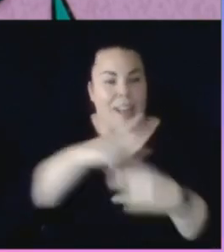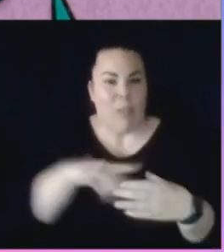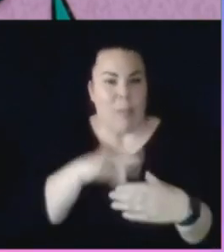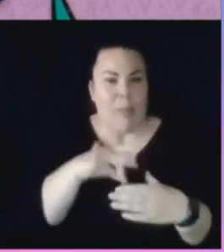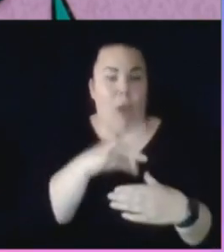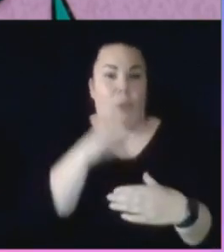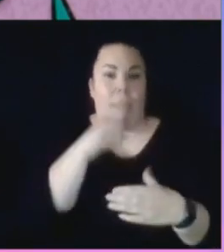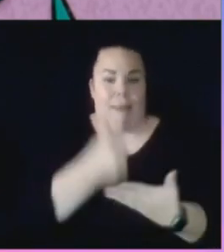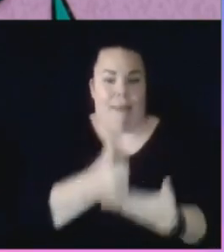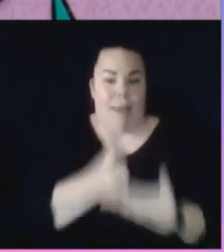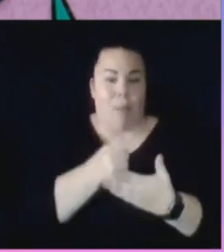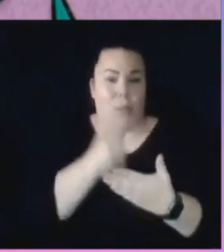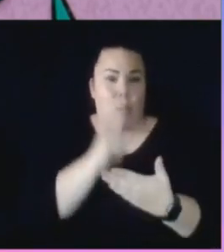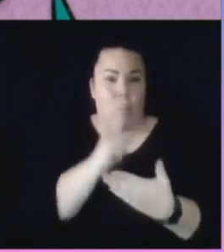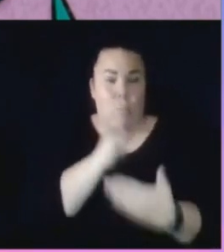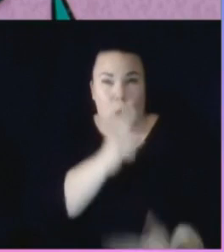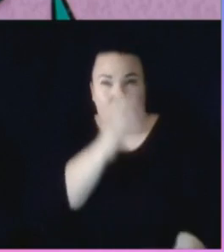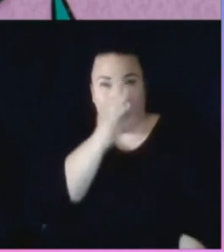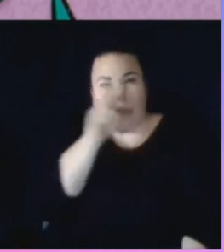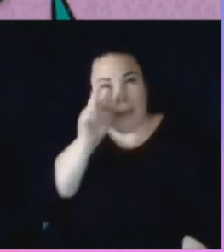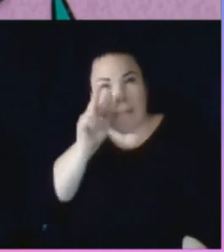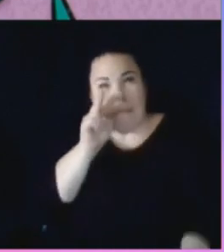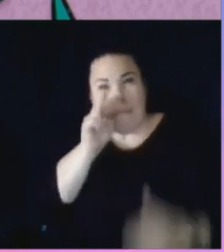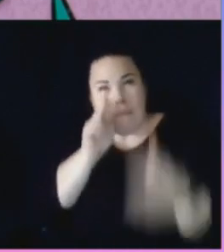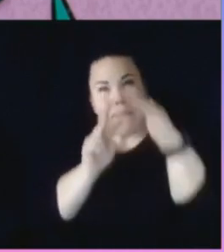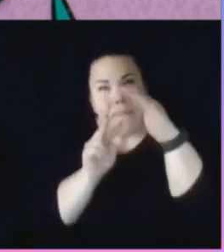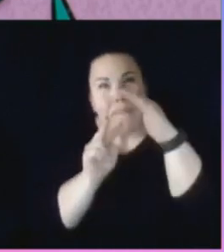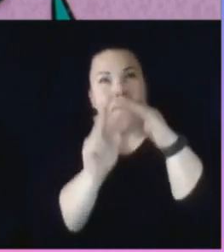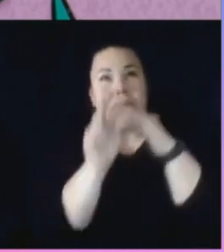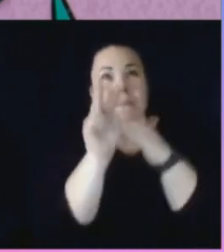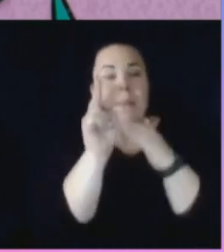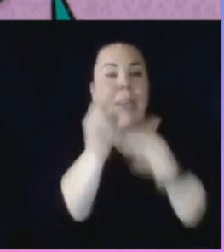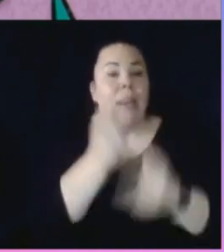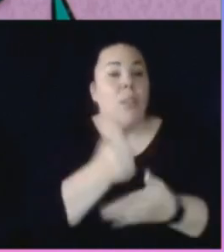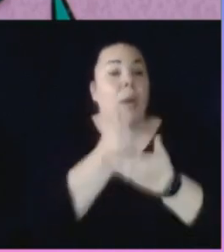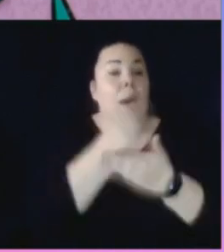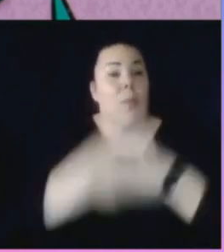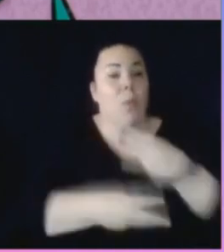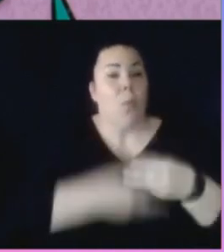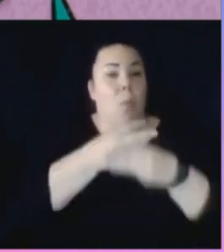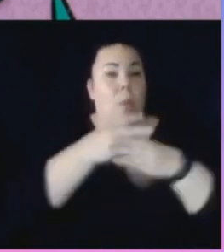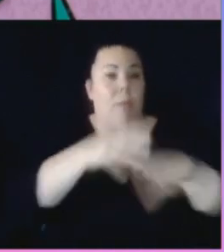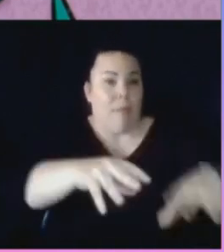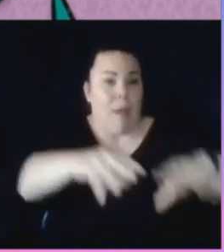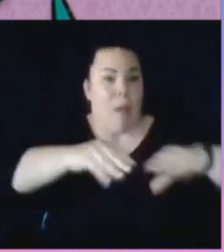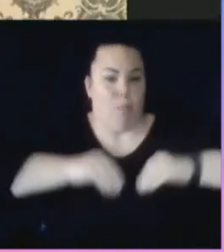binary will help the world actually embrace its own creativity over conformity.